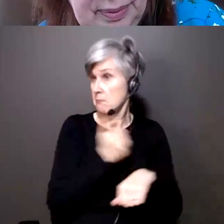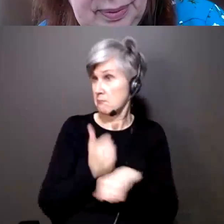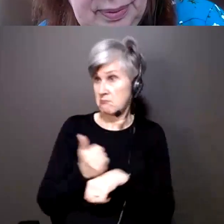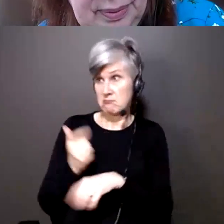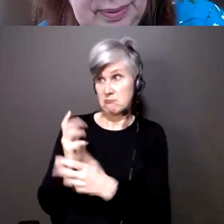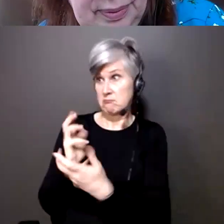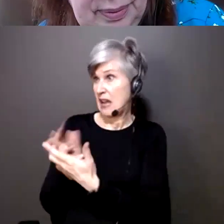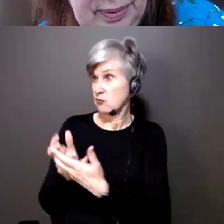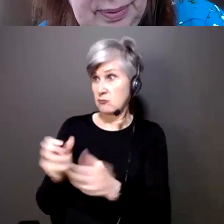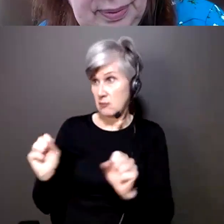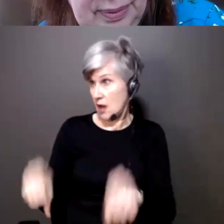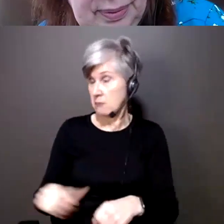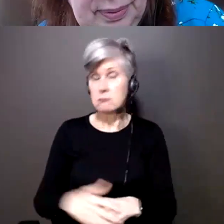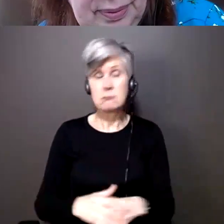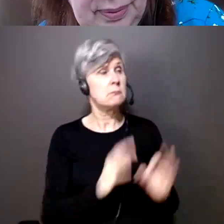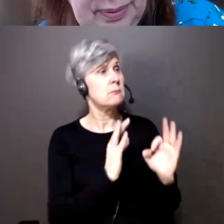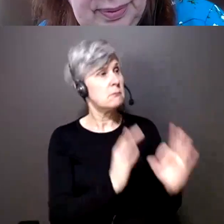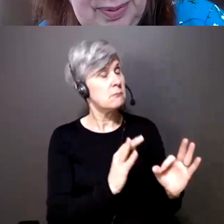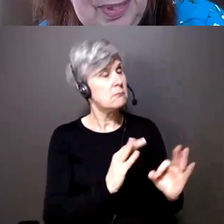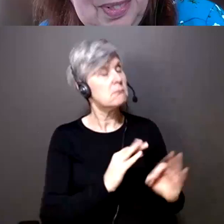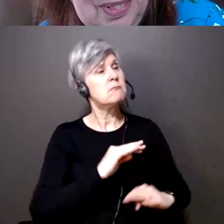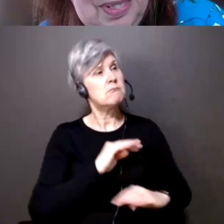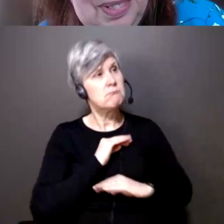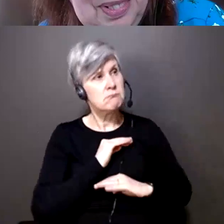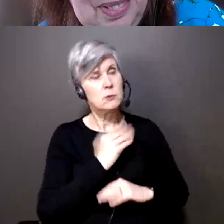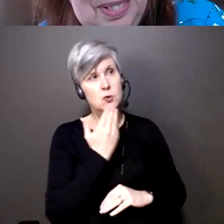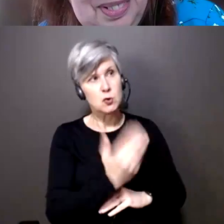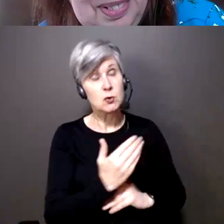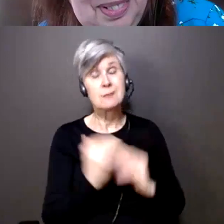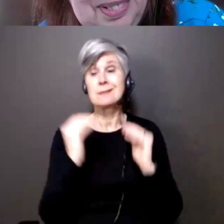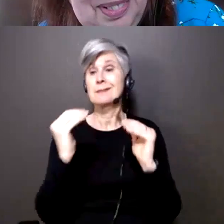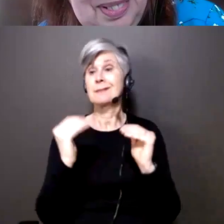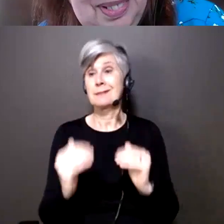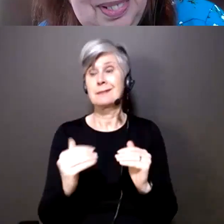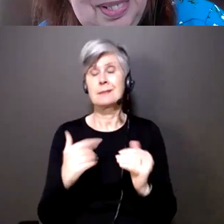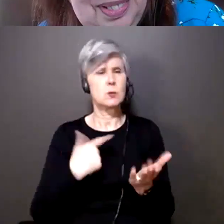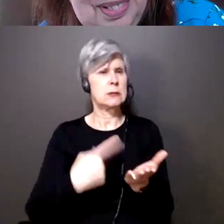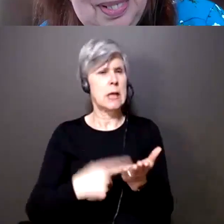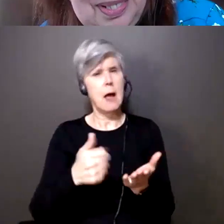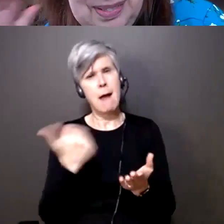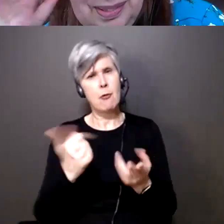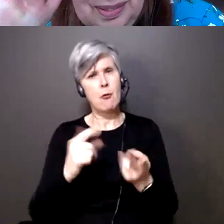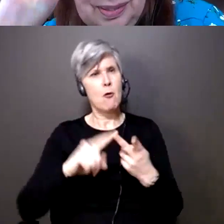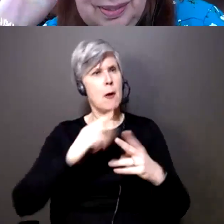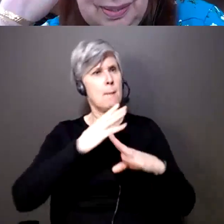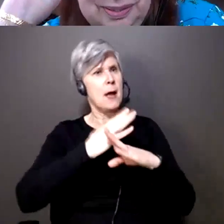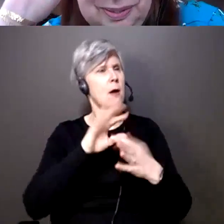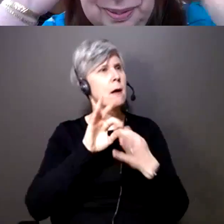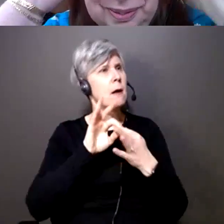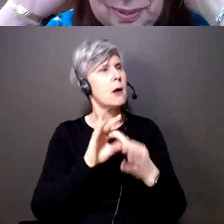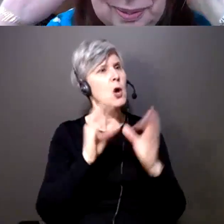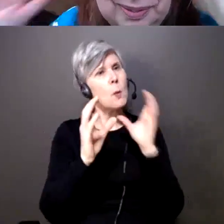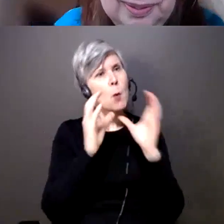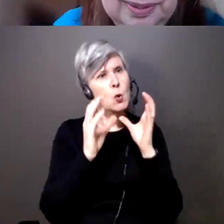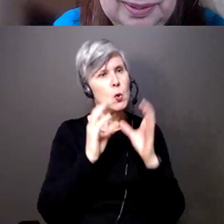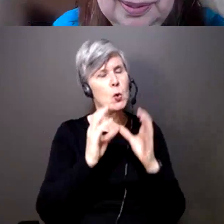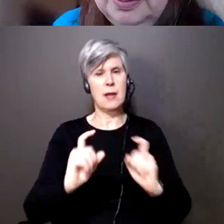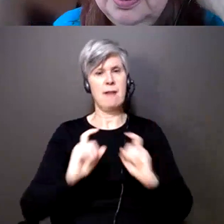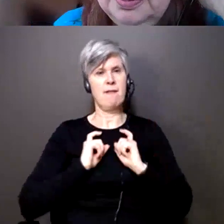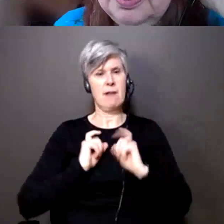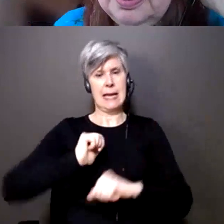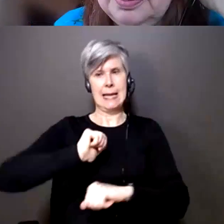The second barrier I wanted to talk about that I've documented in the passport is related to workplace communication and task management. When my